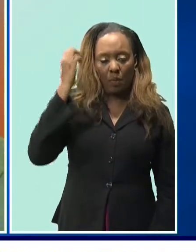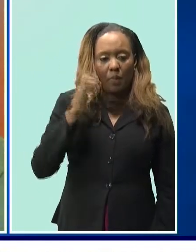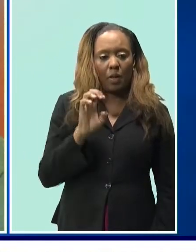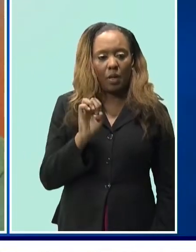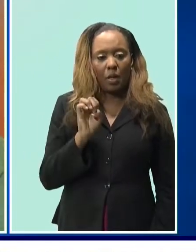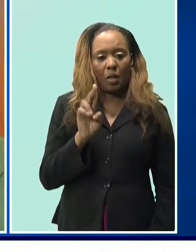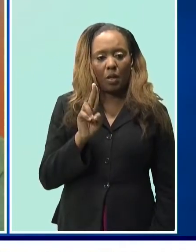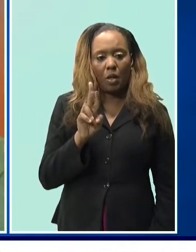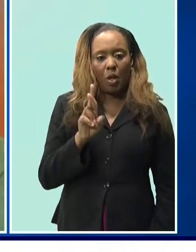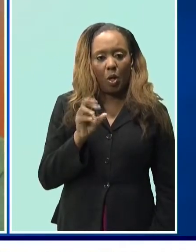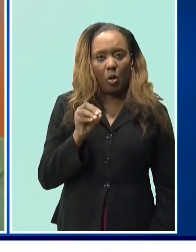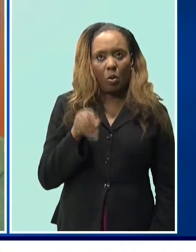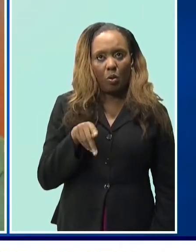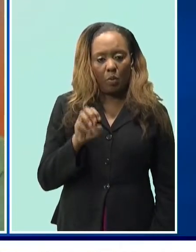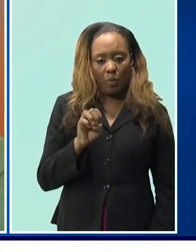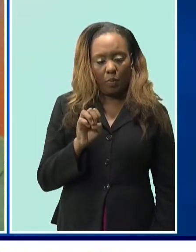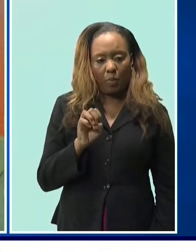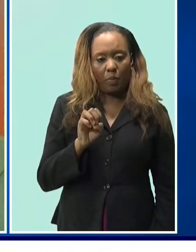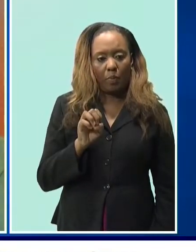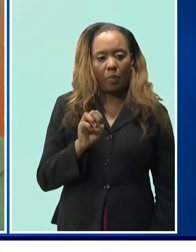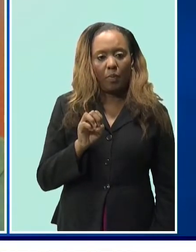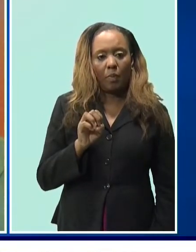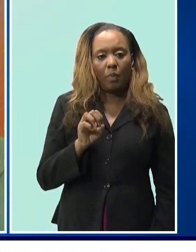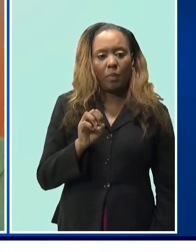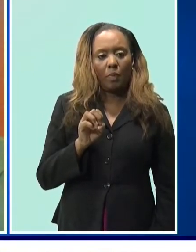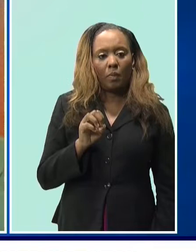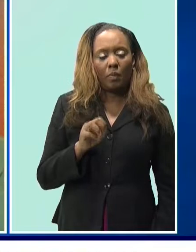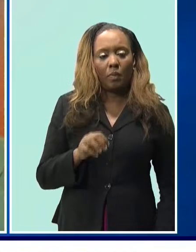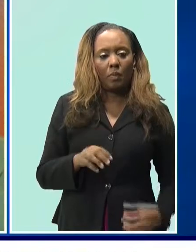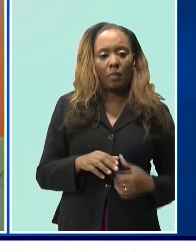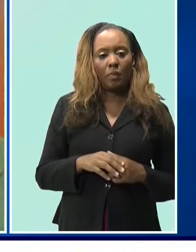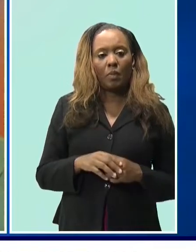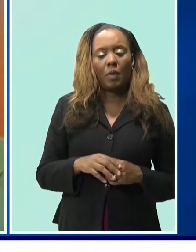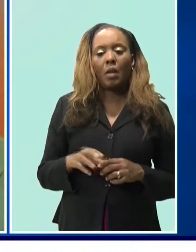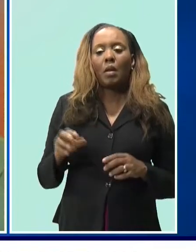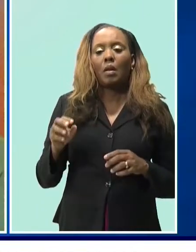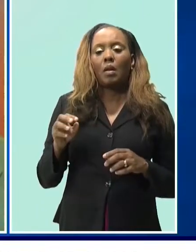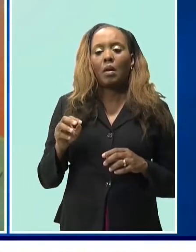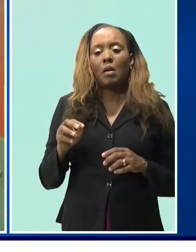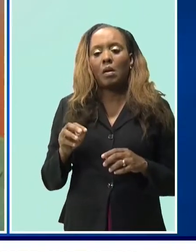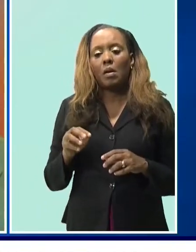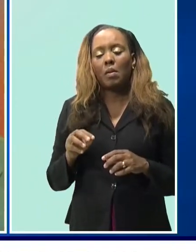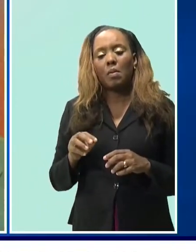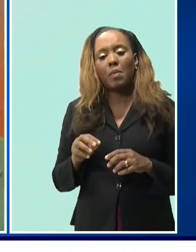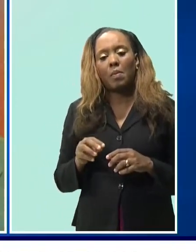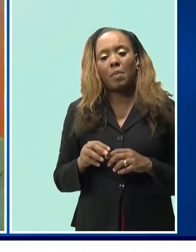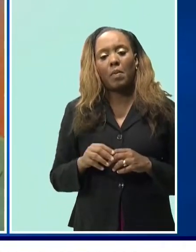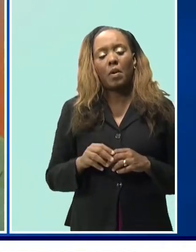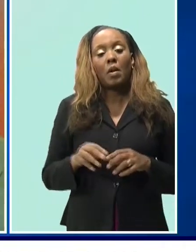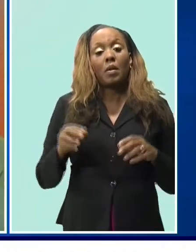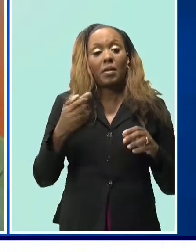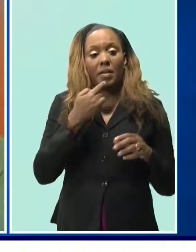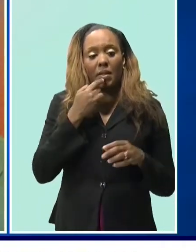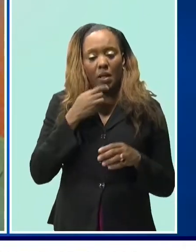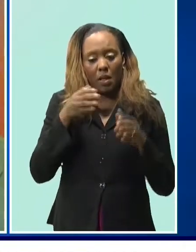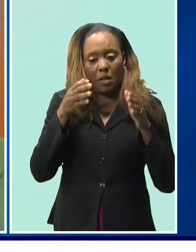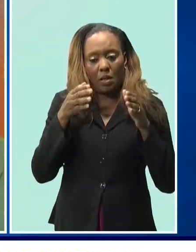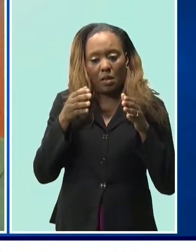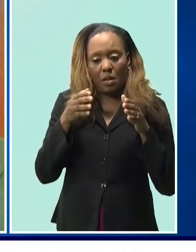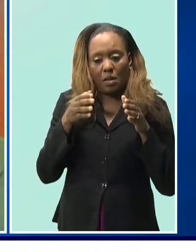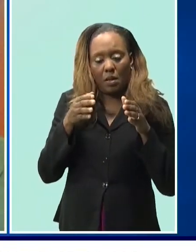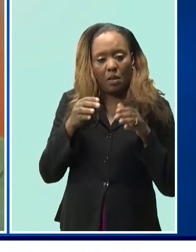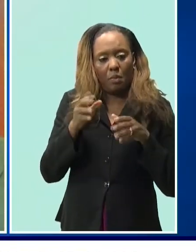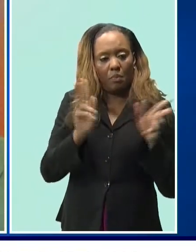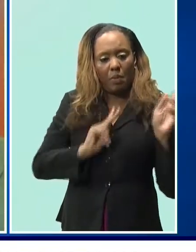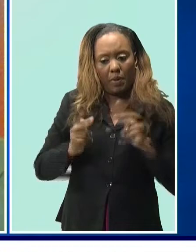source was said to be the caregivers. Now, the person who sent in the question said they've seen caregivers